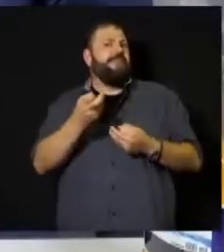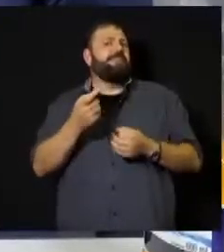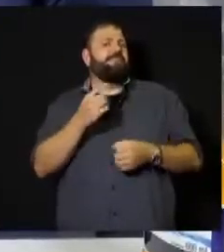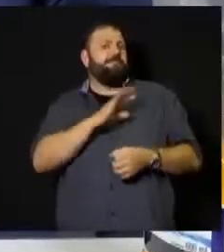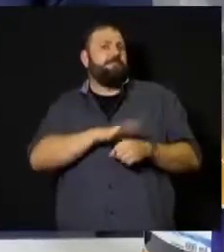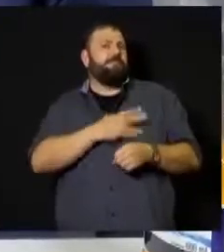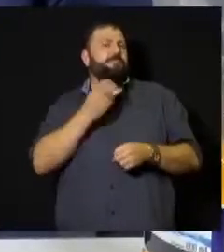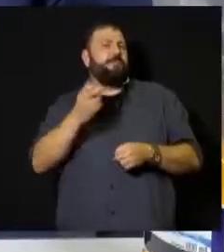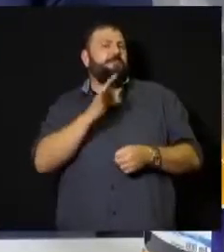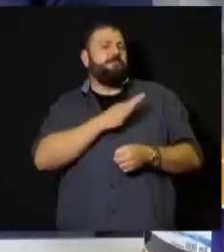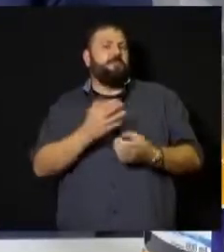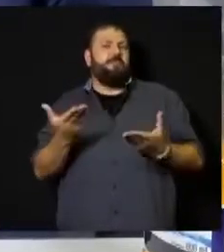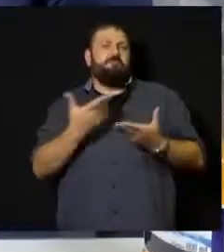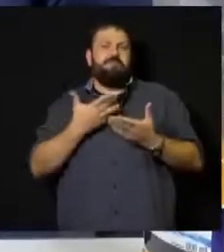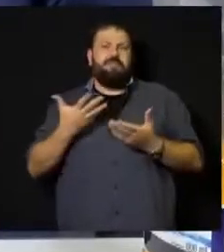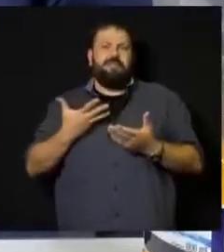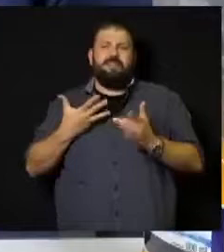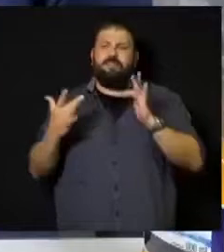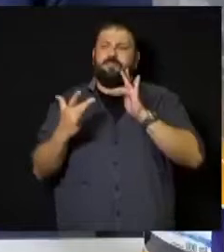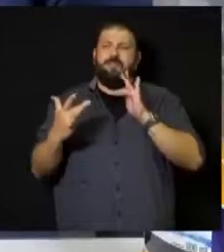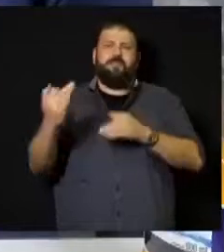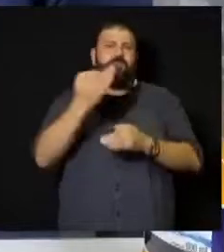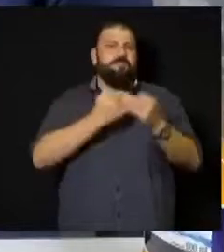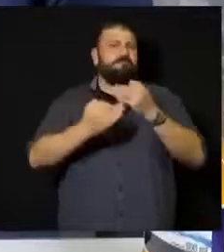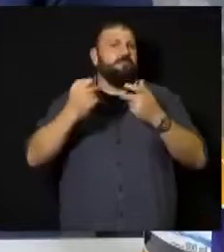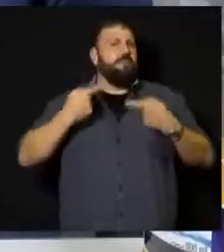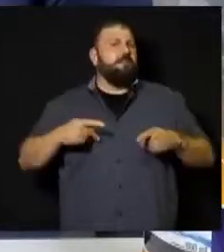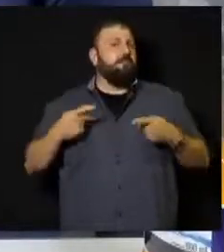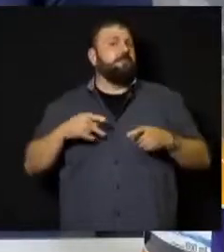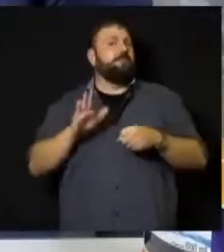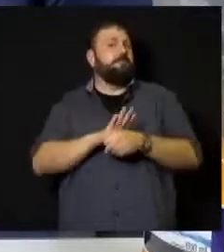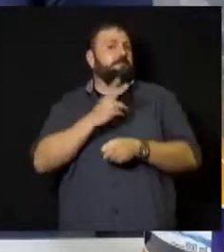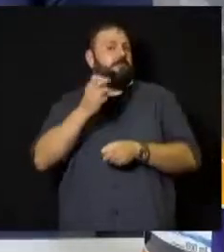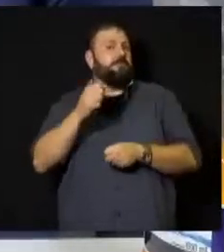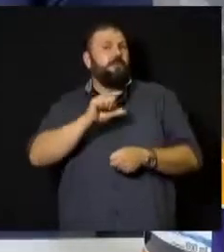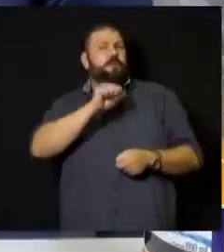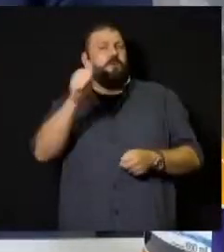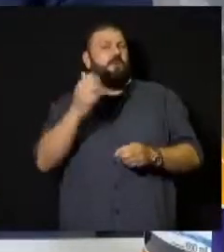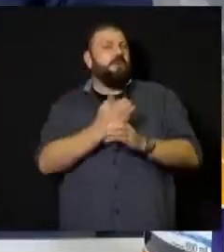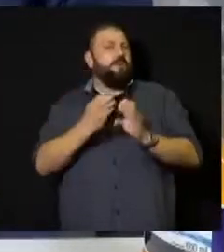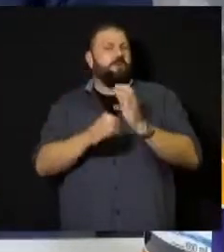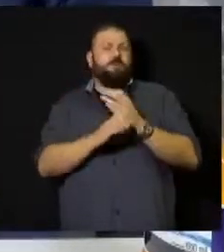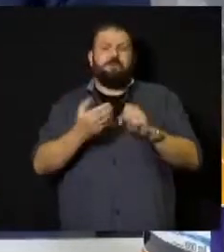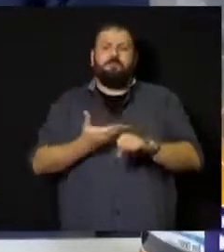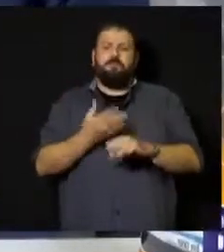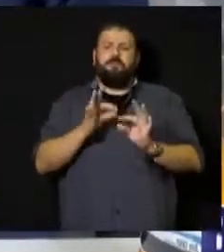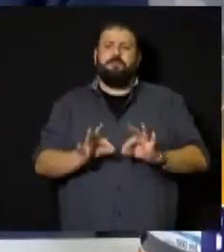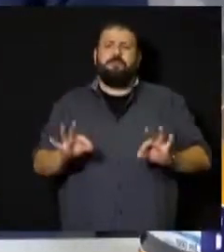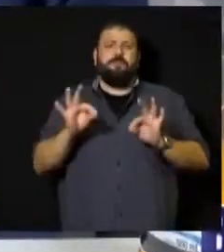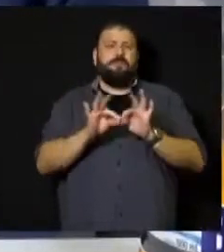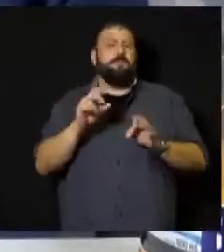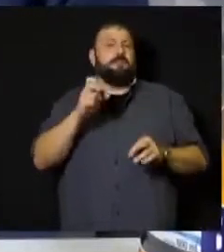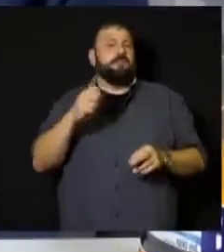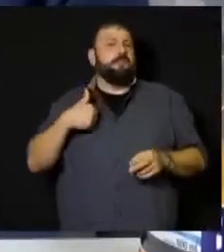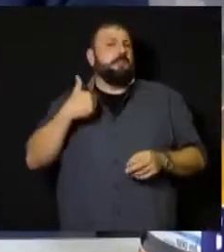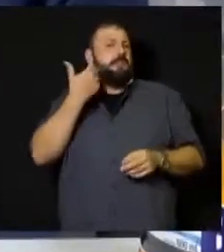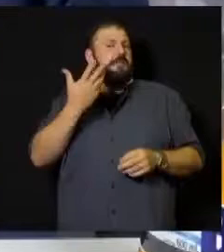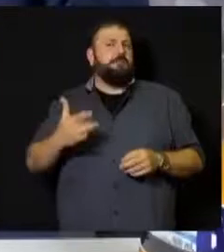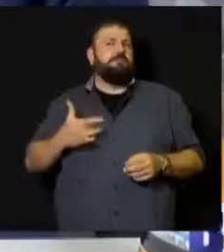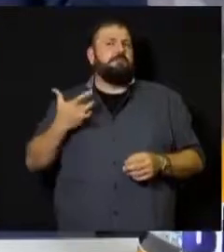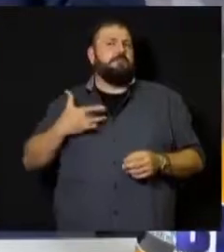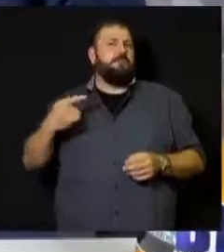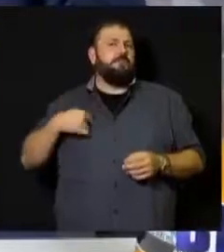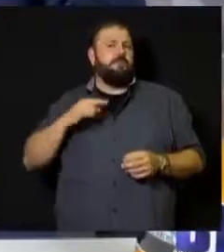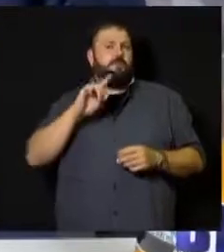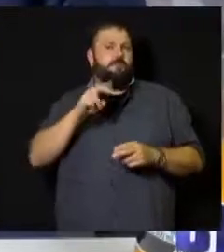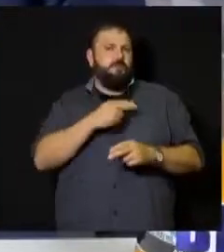And this is great to be able to have the direct contact with the people. Well, something very important that I feel is that regarding this 5